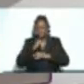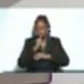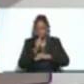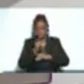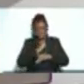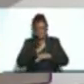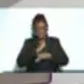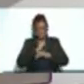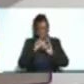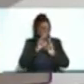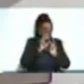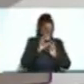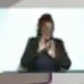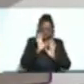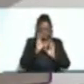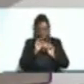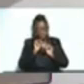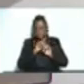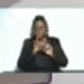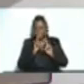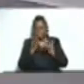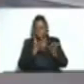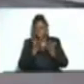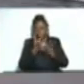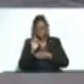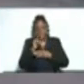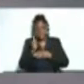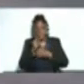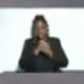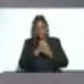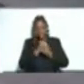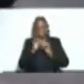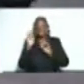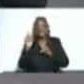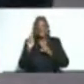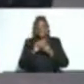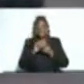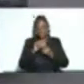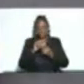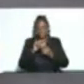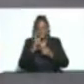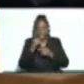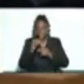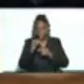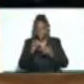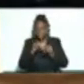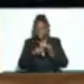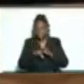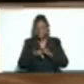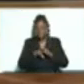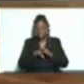personal aggrandizement, but to serve others. Interred in St. Agnes Cemetery on Nassau Street, Dr.